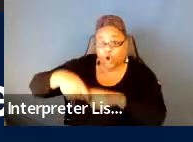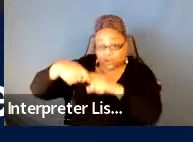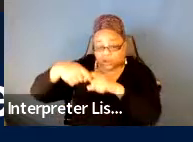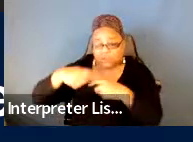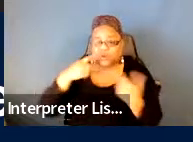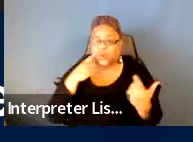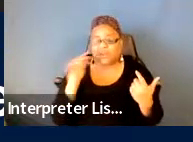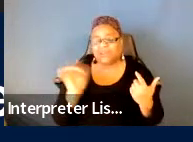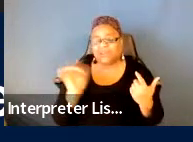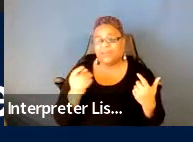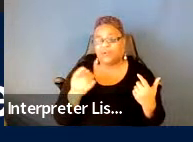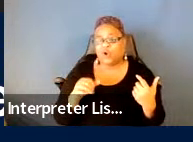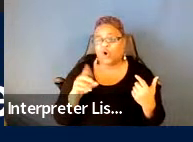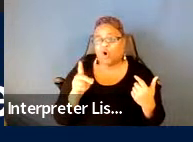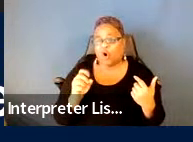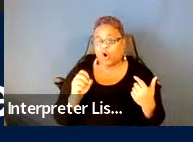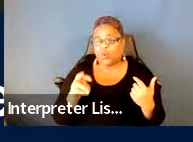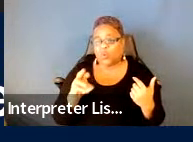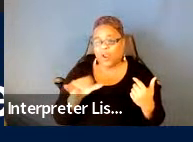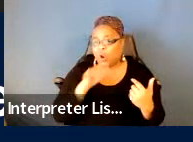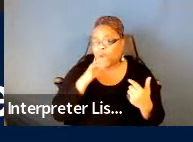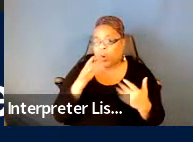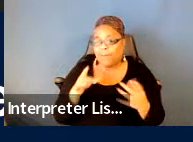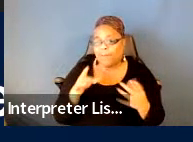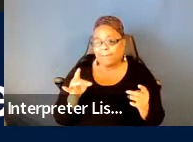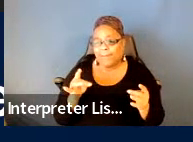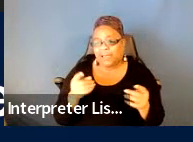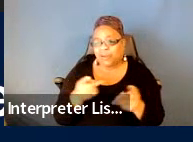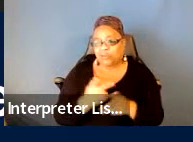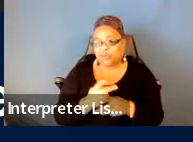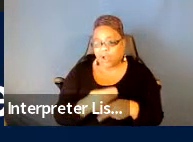hardware and magnetic products that keep